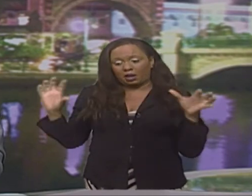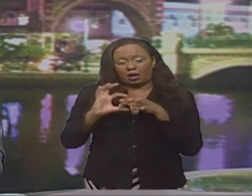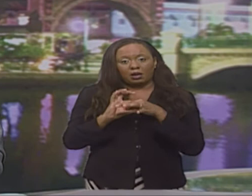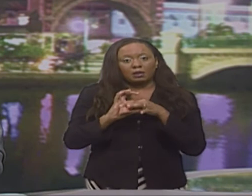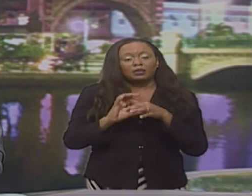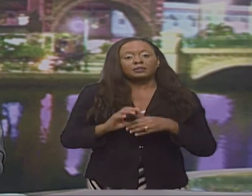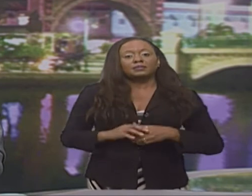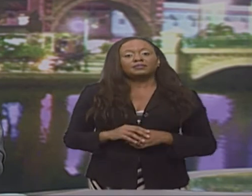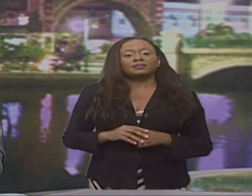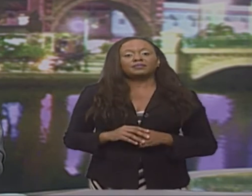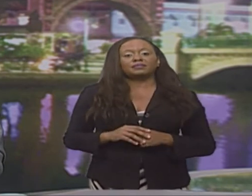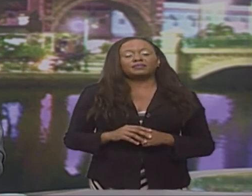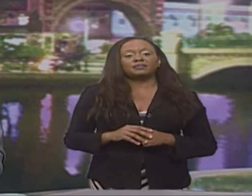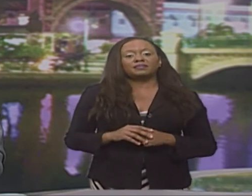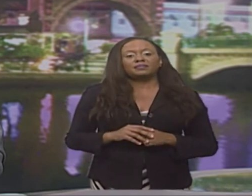and Japan.